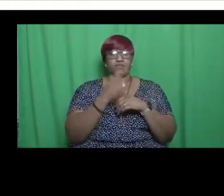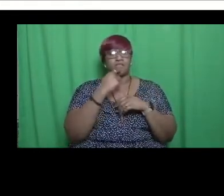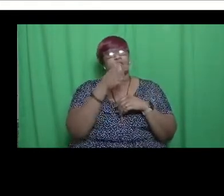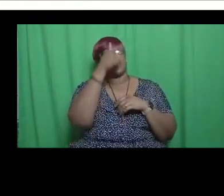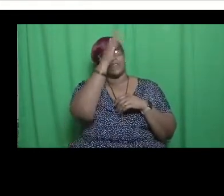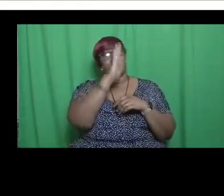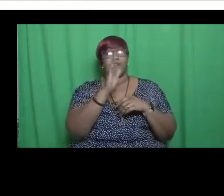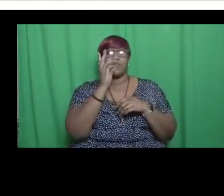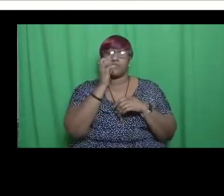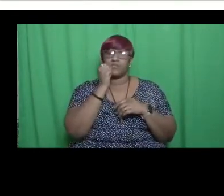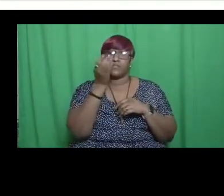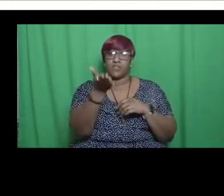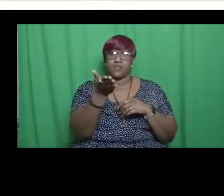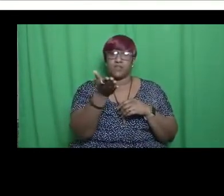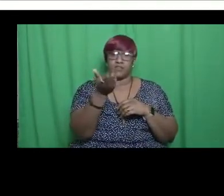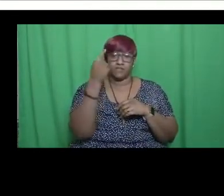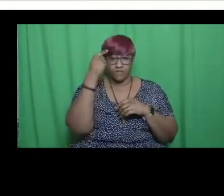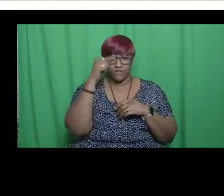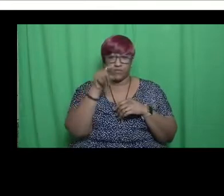was present.